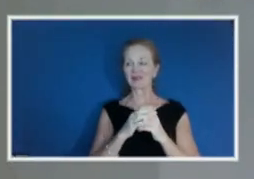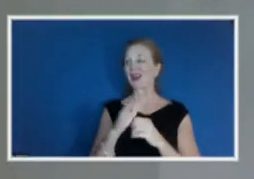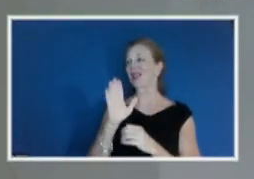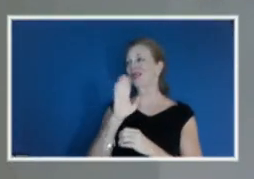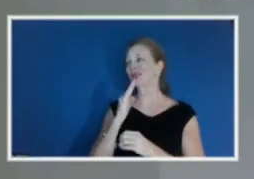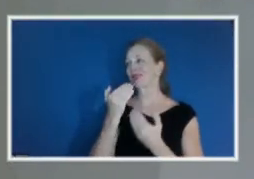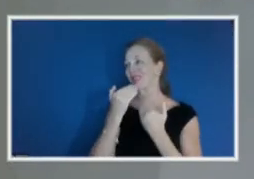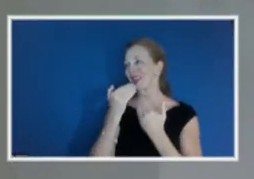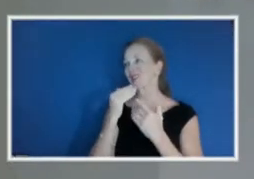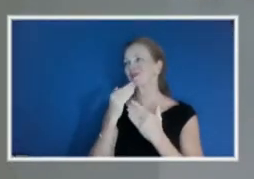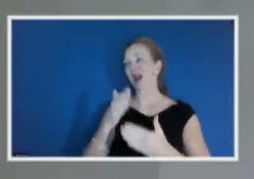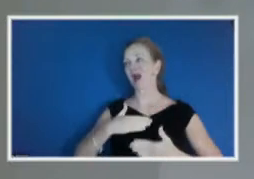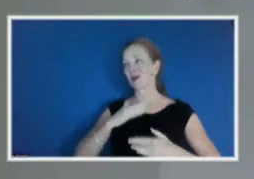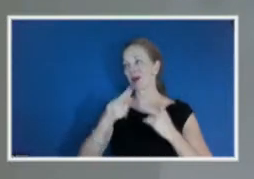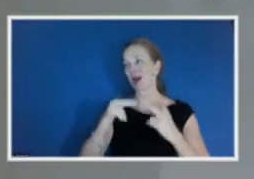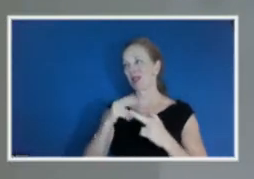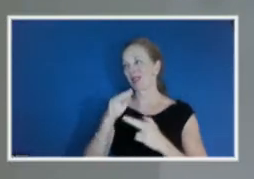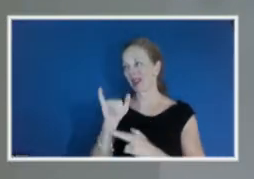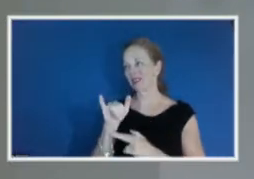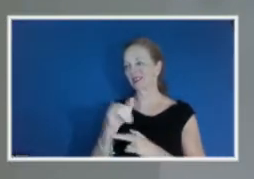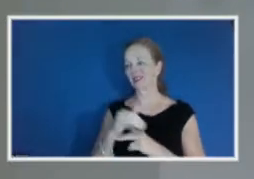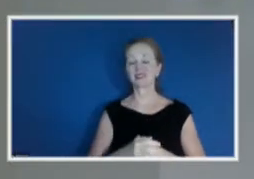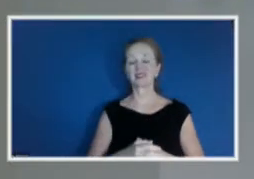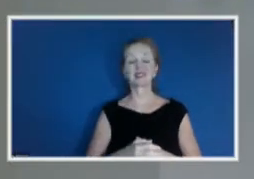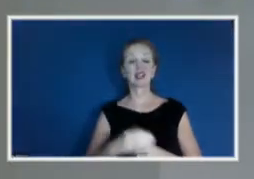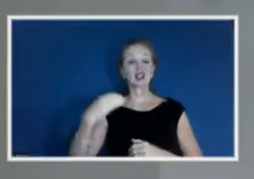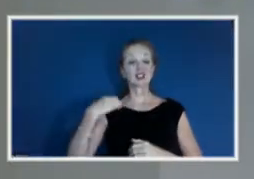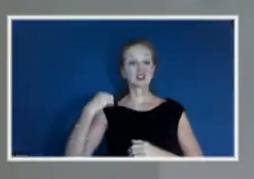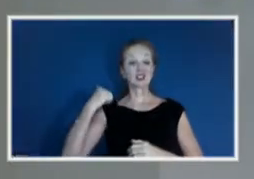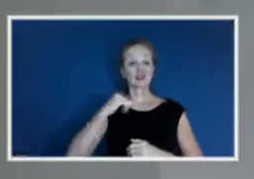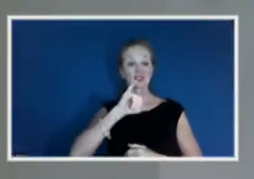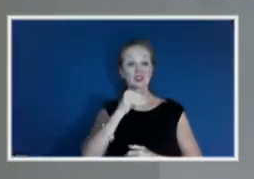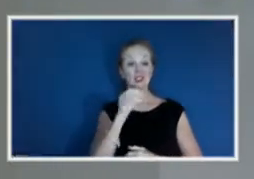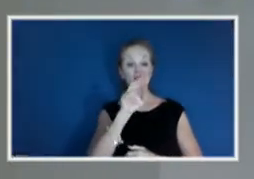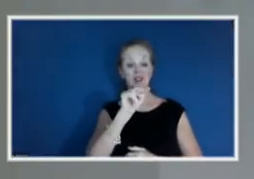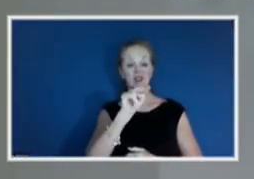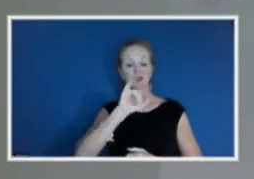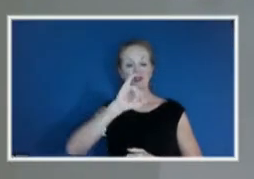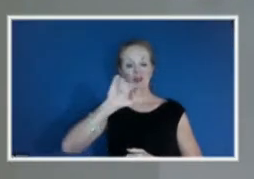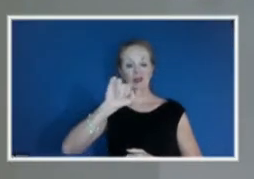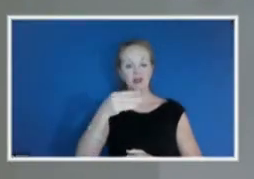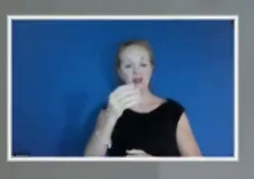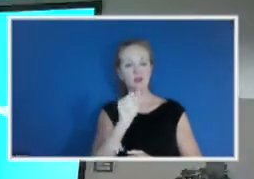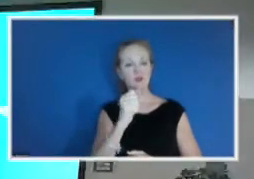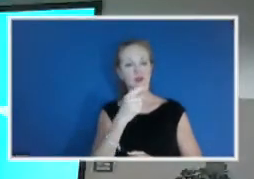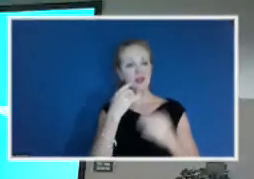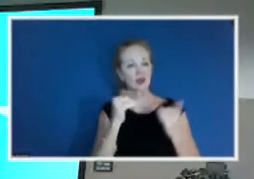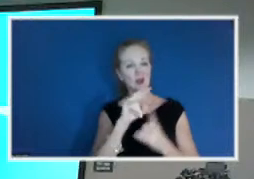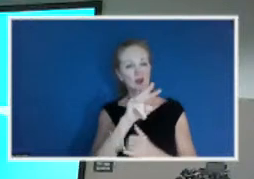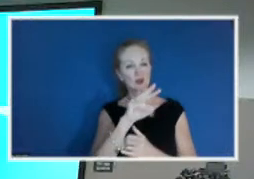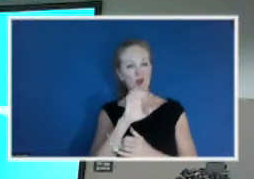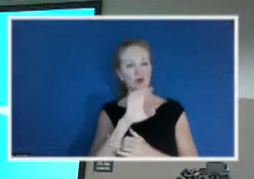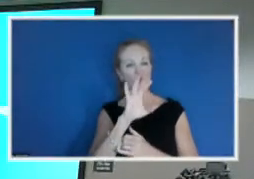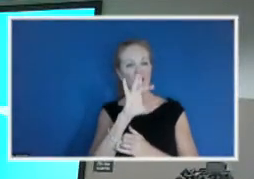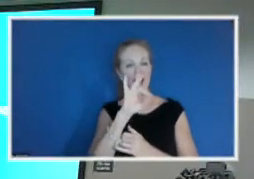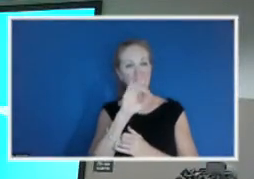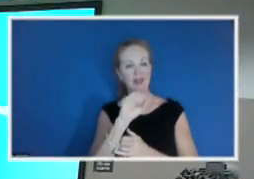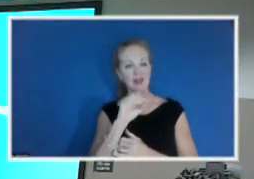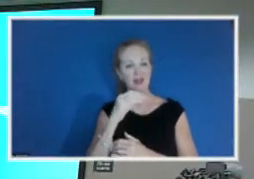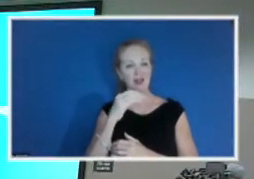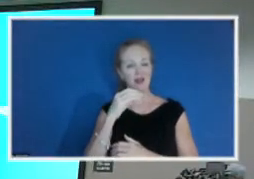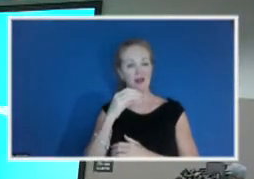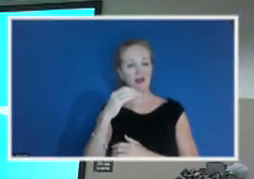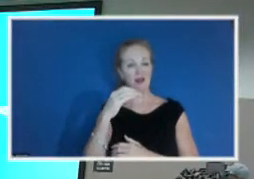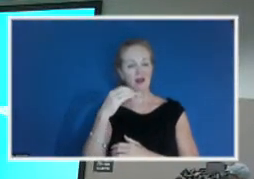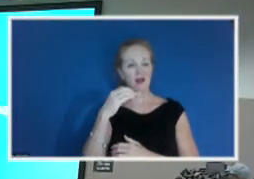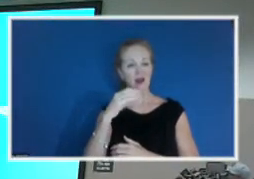about that. Chief Jennings, you said that we're currently 280 officers down, is that